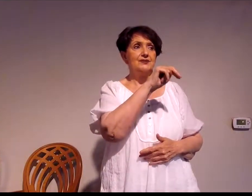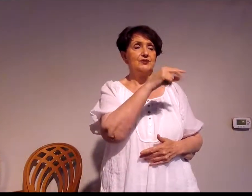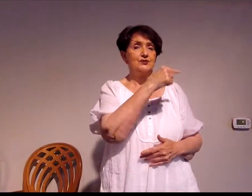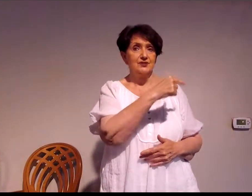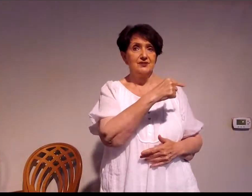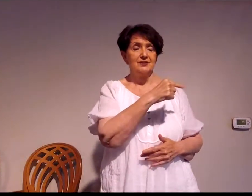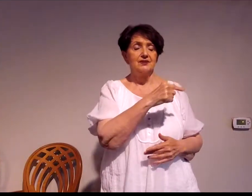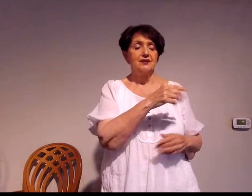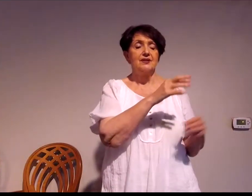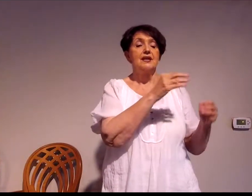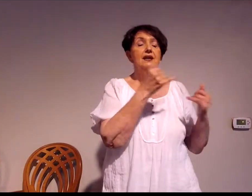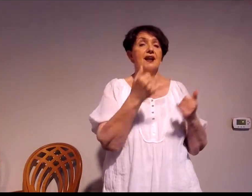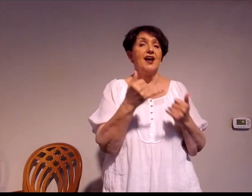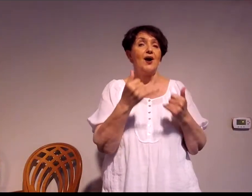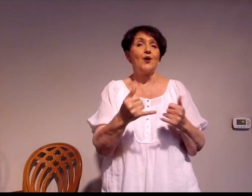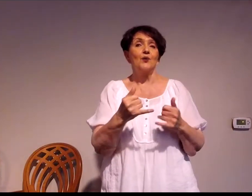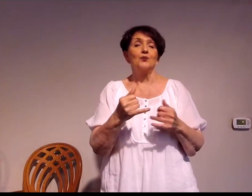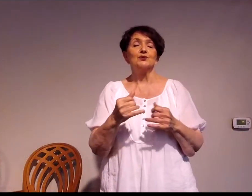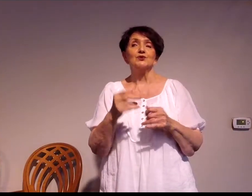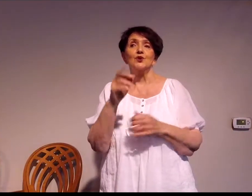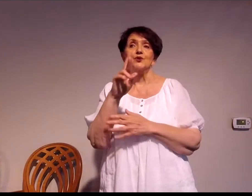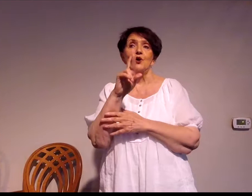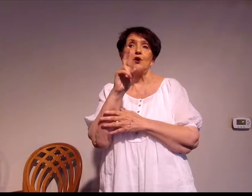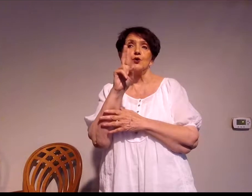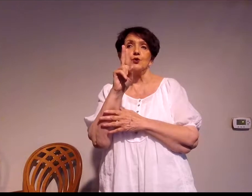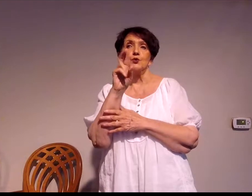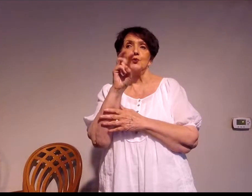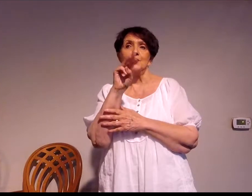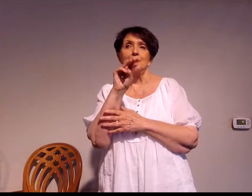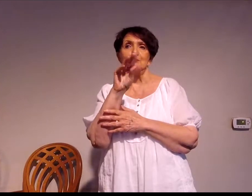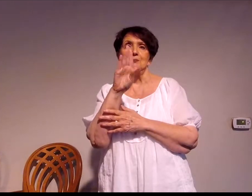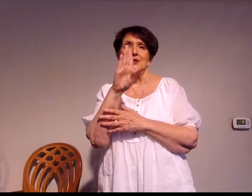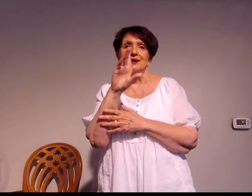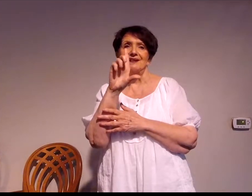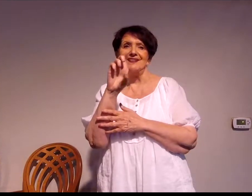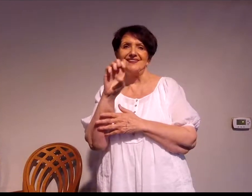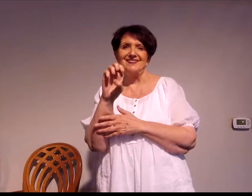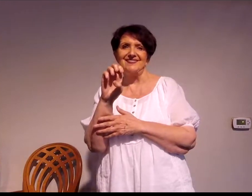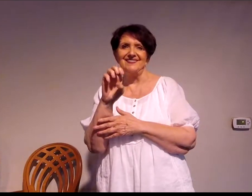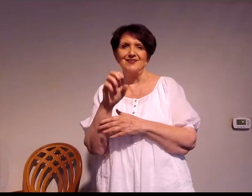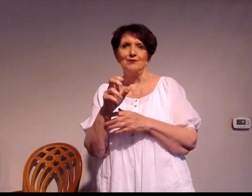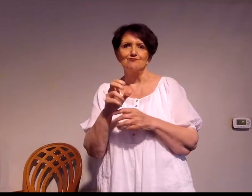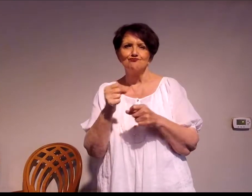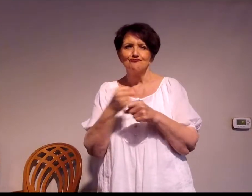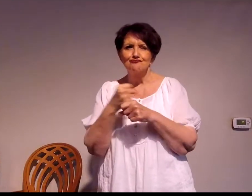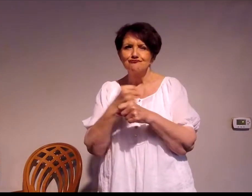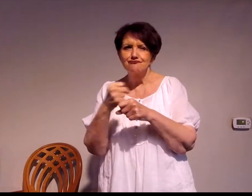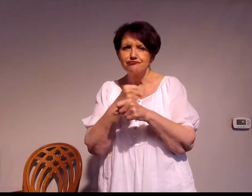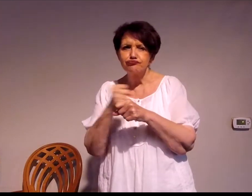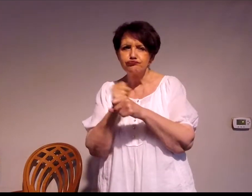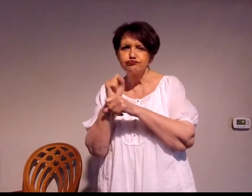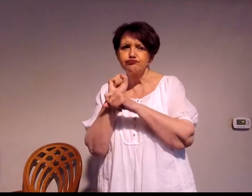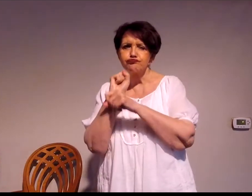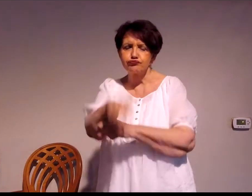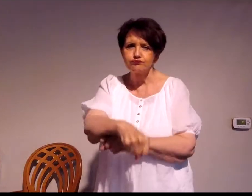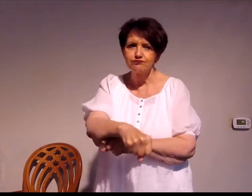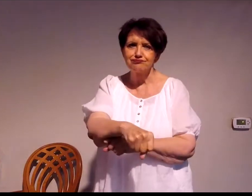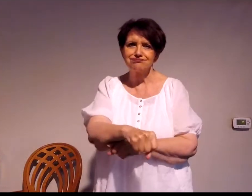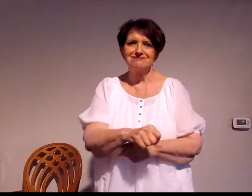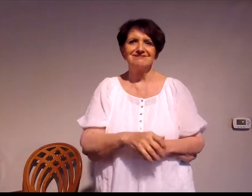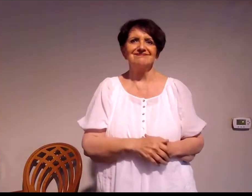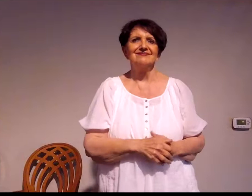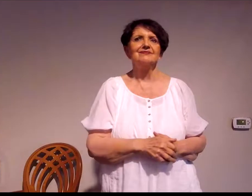from the reckoning to the rumble. The rumble. Get ready to rumble. So when we rumble with this thing called